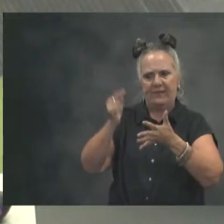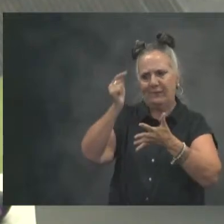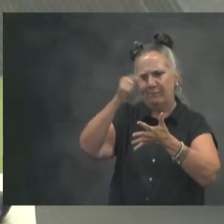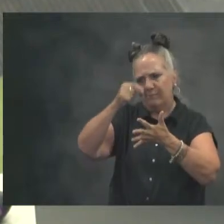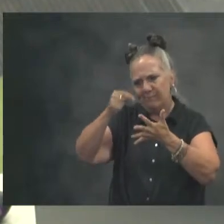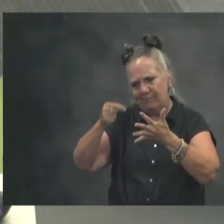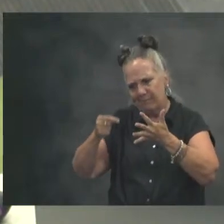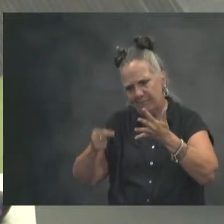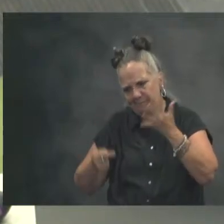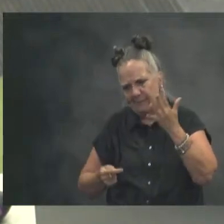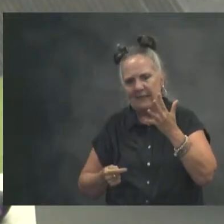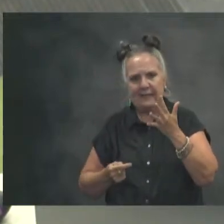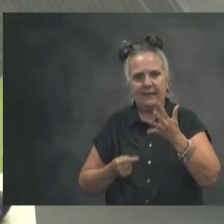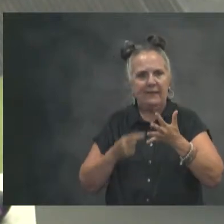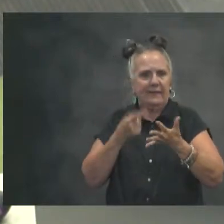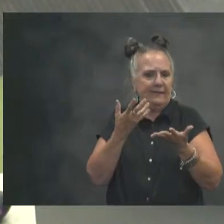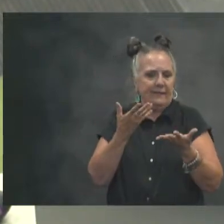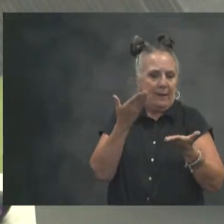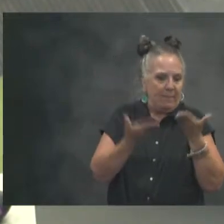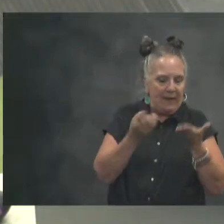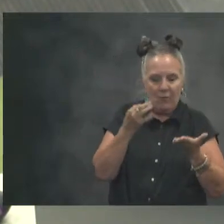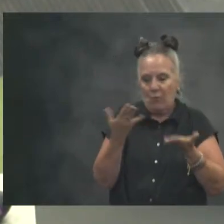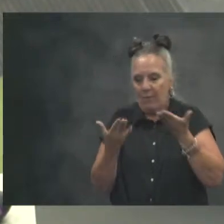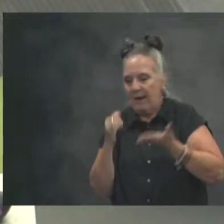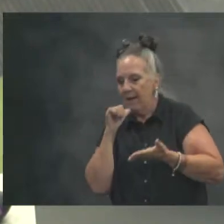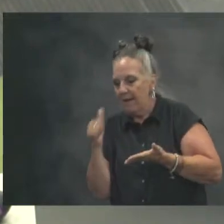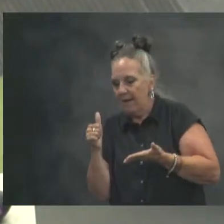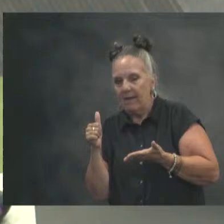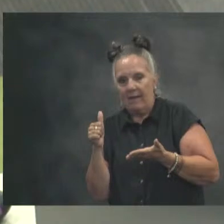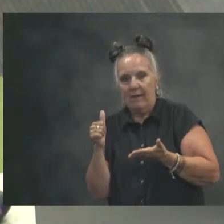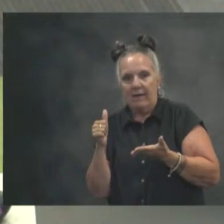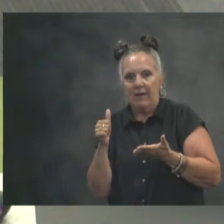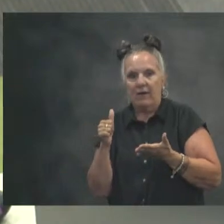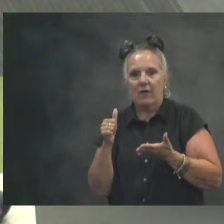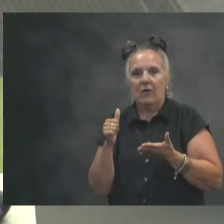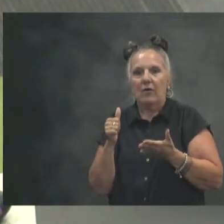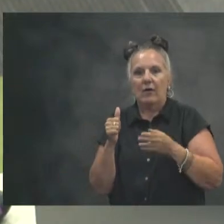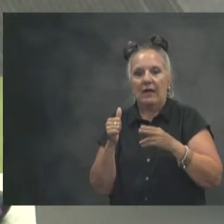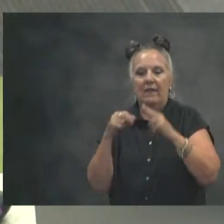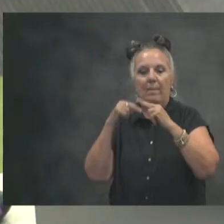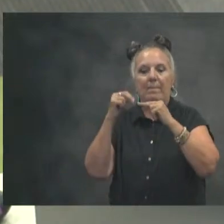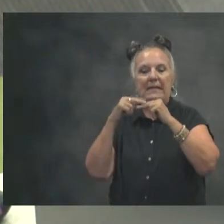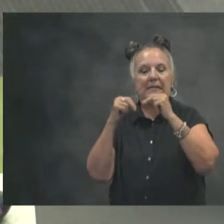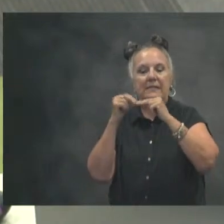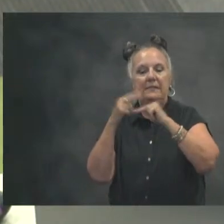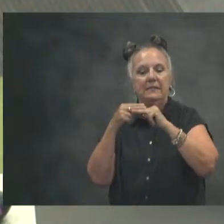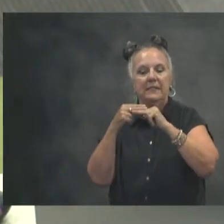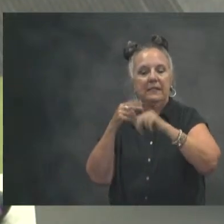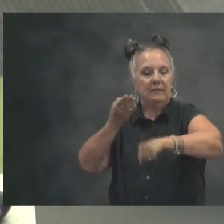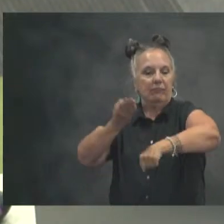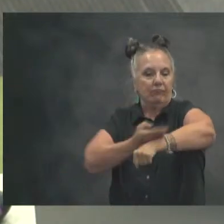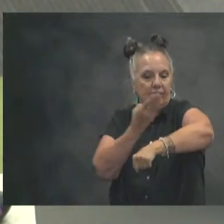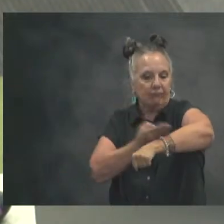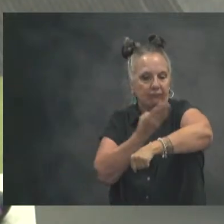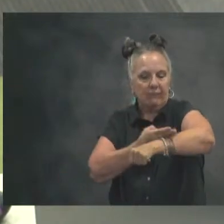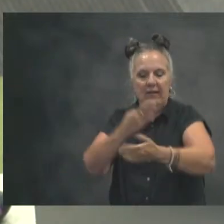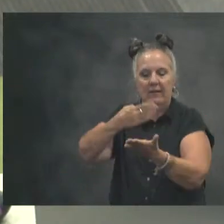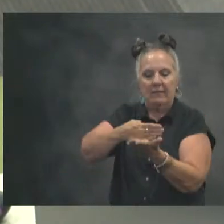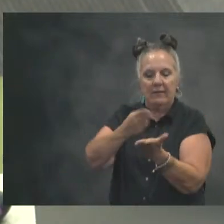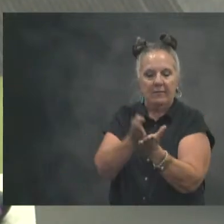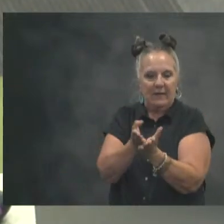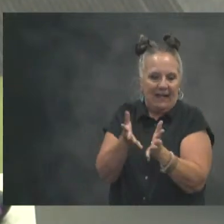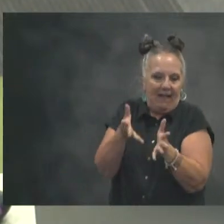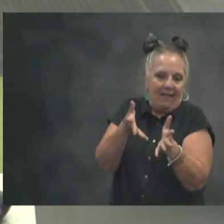or may not get done in any given year, and there's always room within the building renovations line of the budget that really is